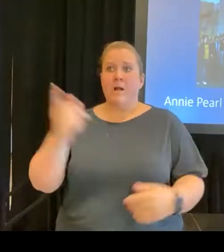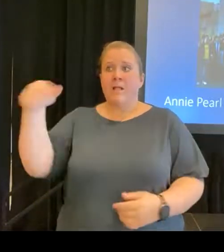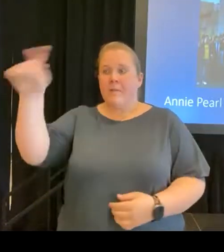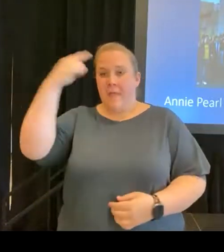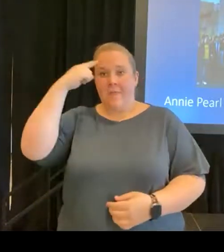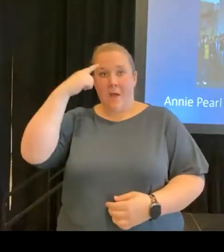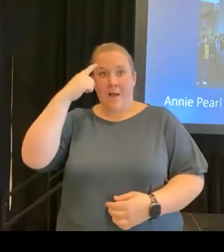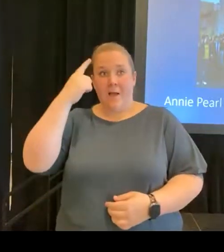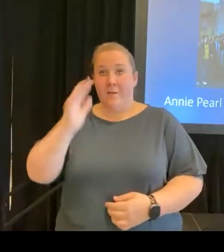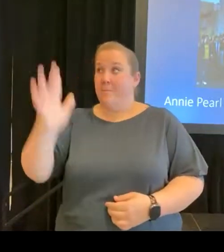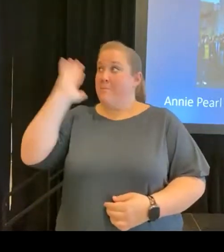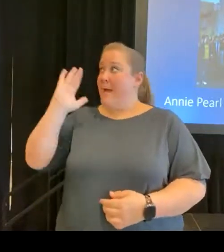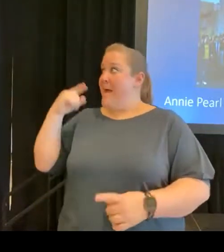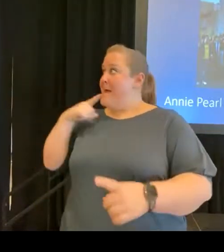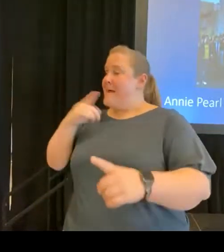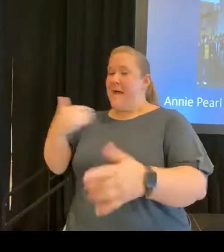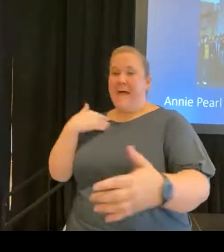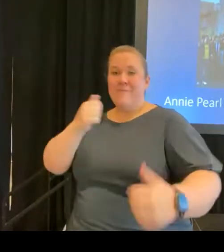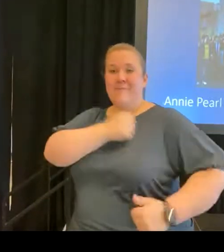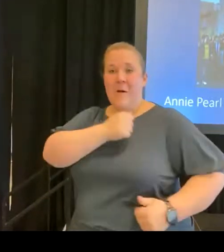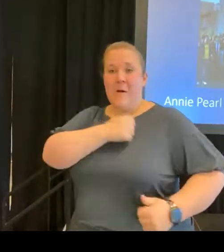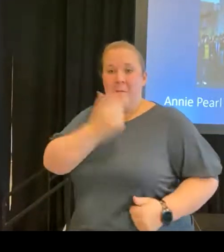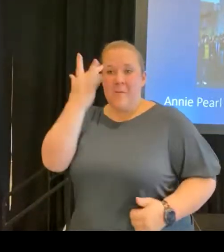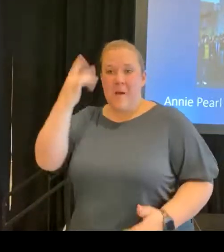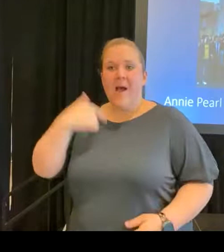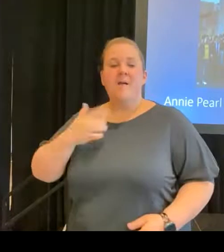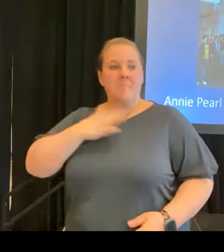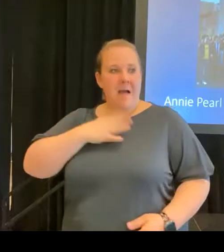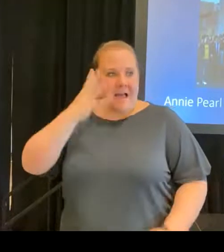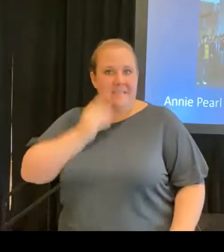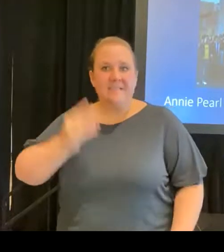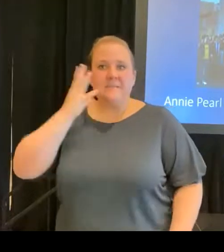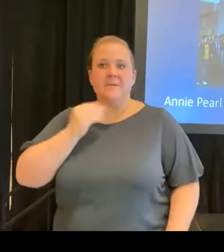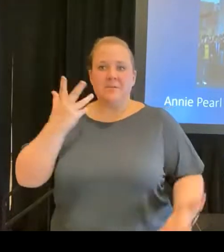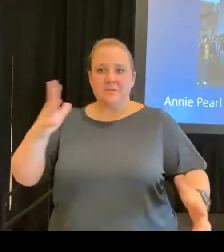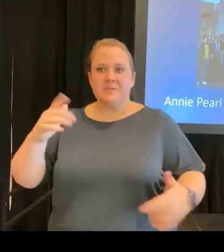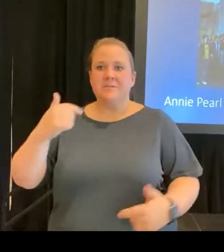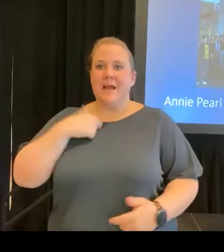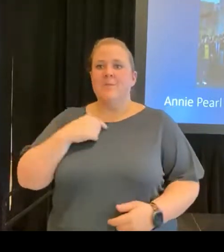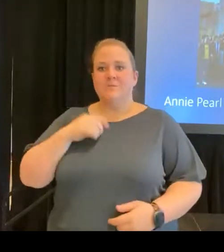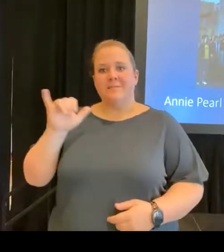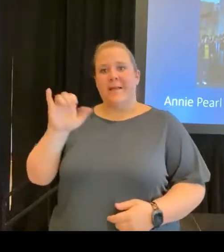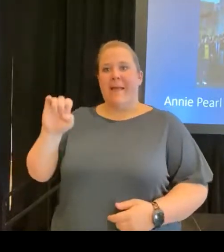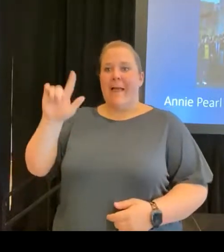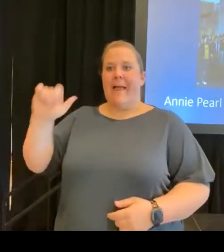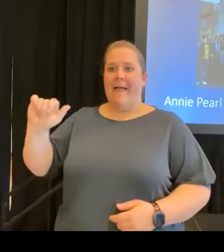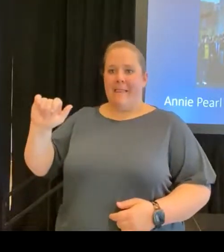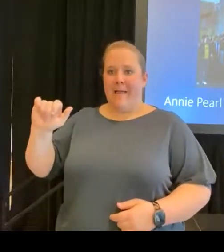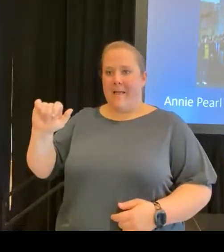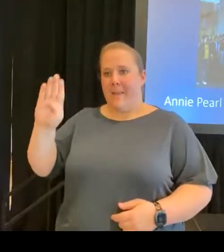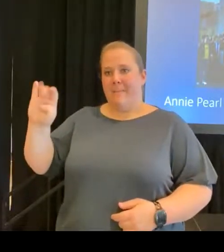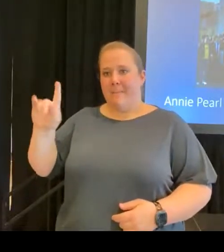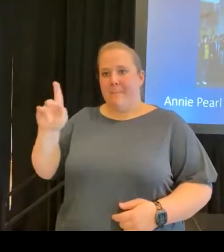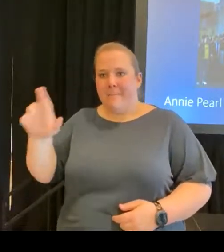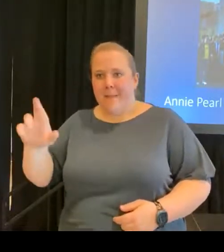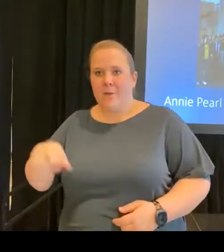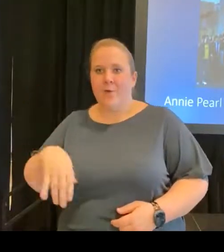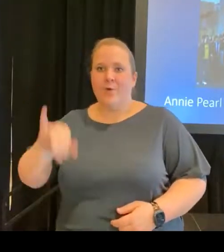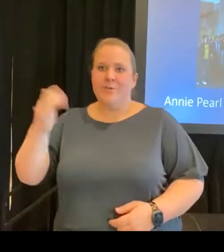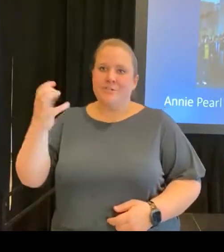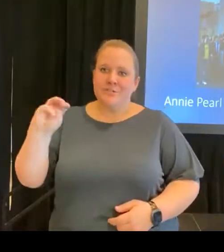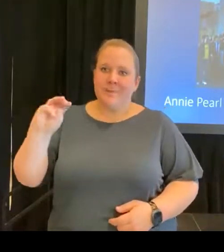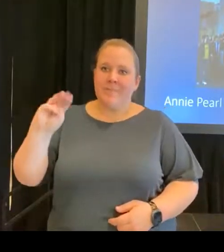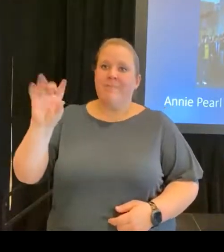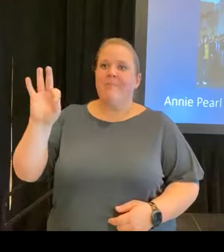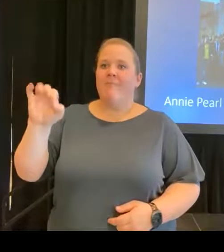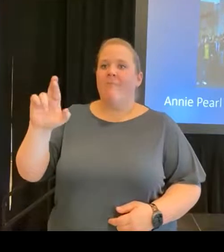army behind me because I had the experience of a Eleanor Baker and a Jim Foreman.